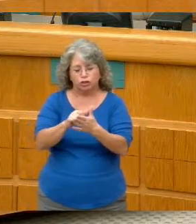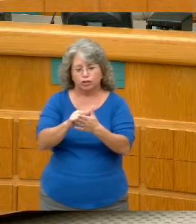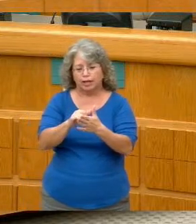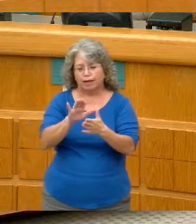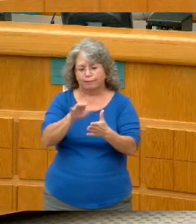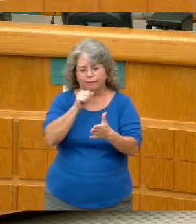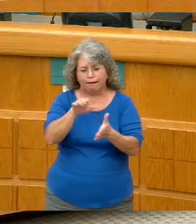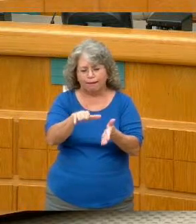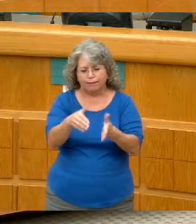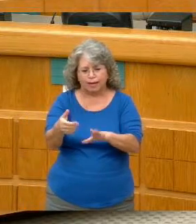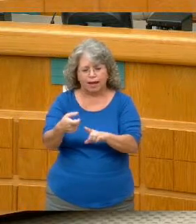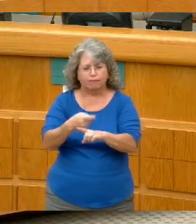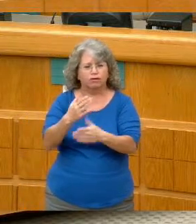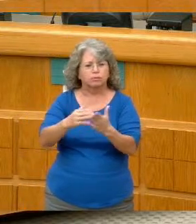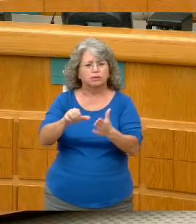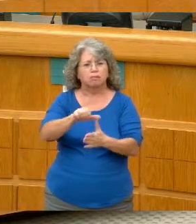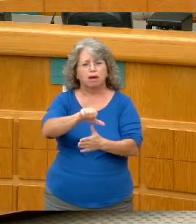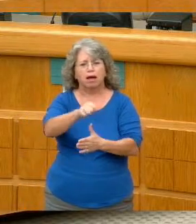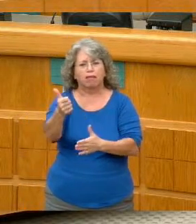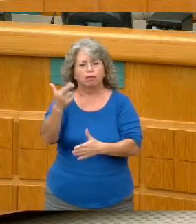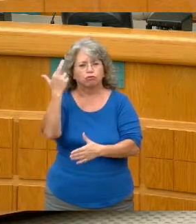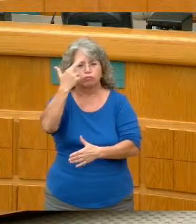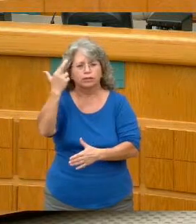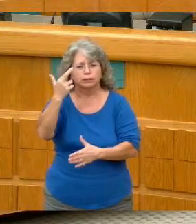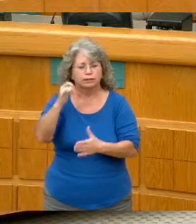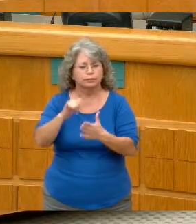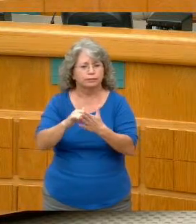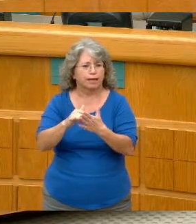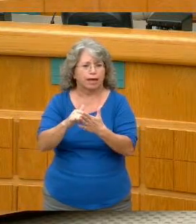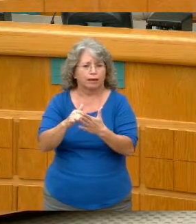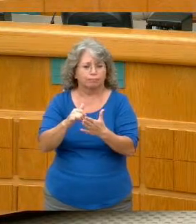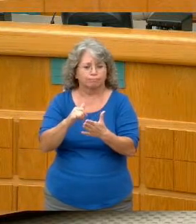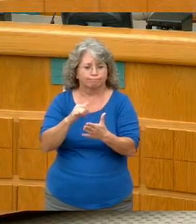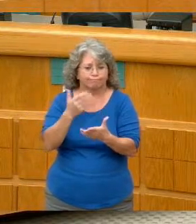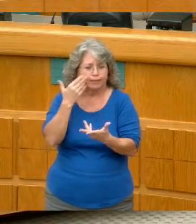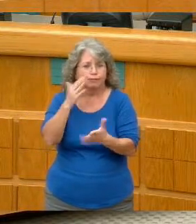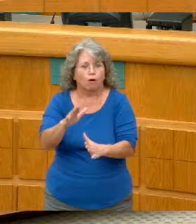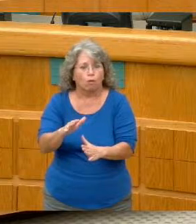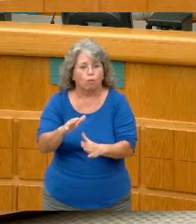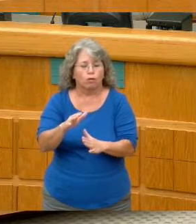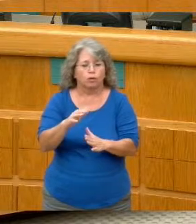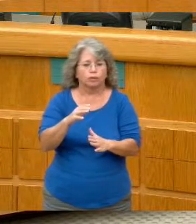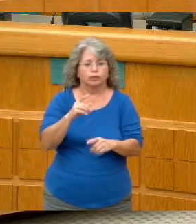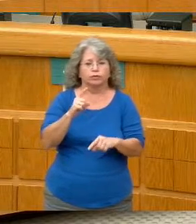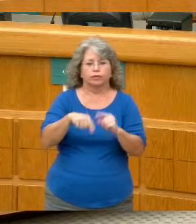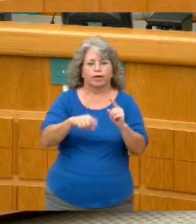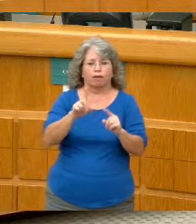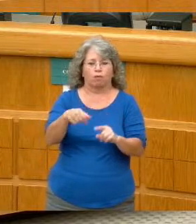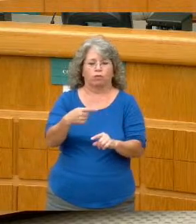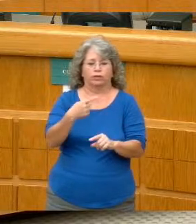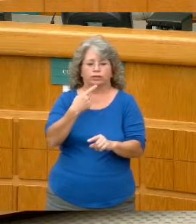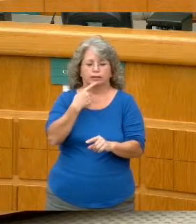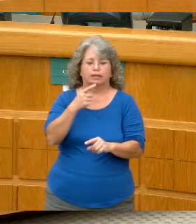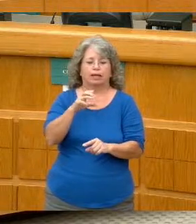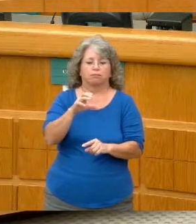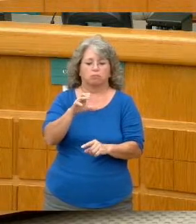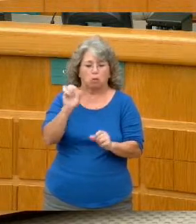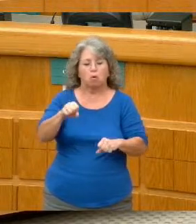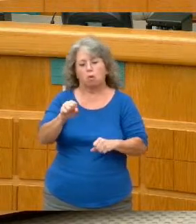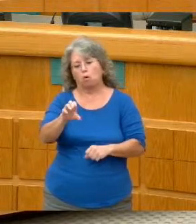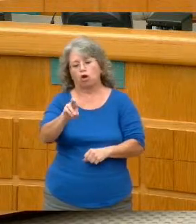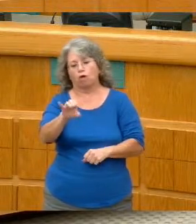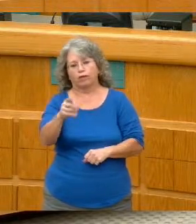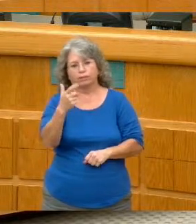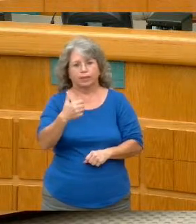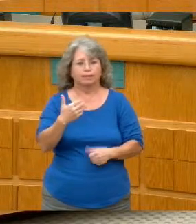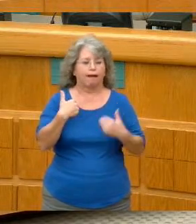infection, any other comorbidity that we cannot just say it's because of COVID, just because the patient had COVID